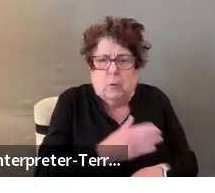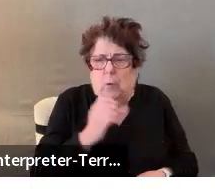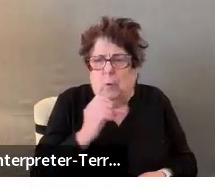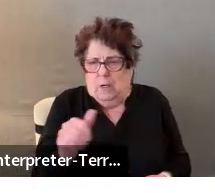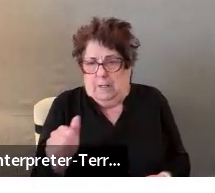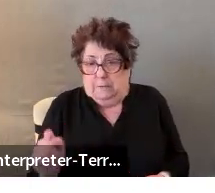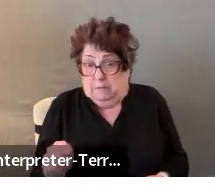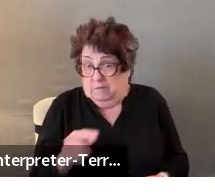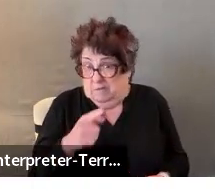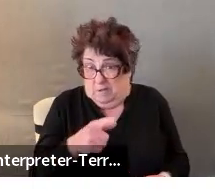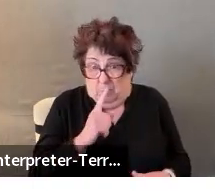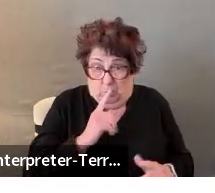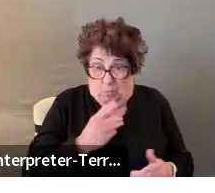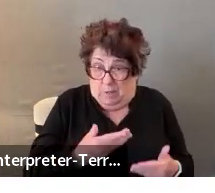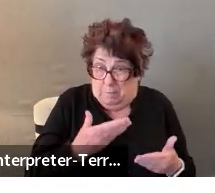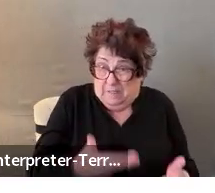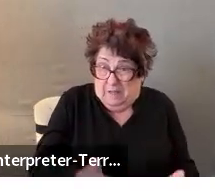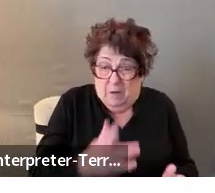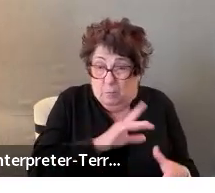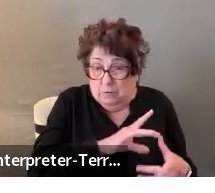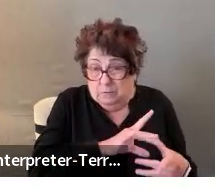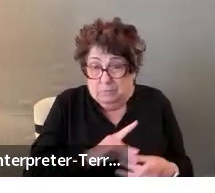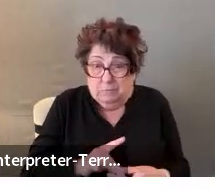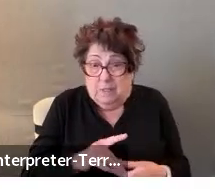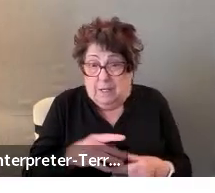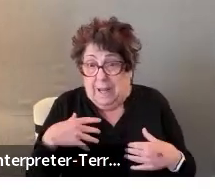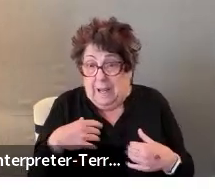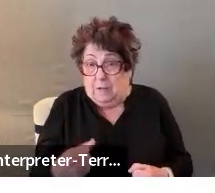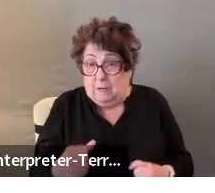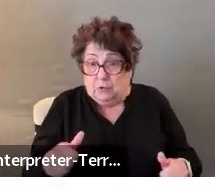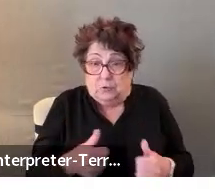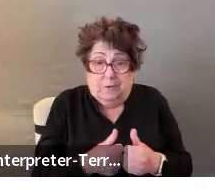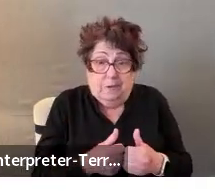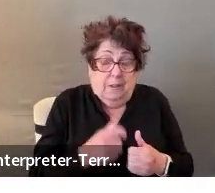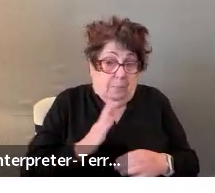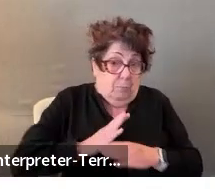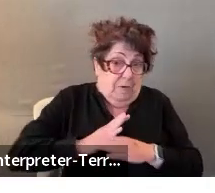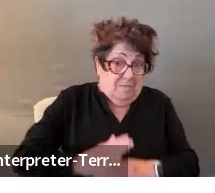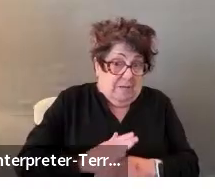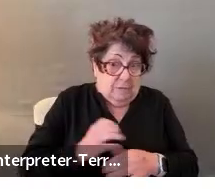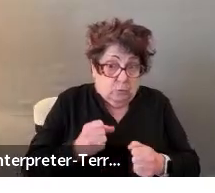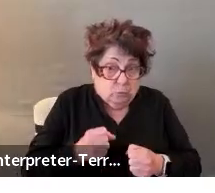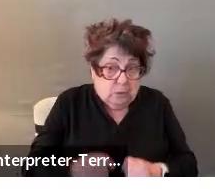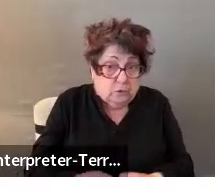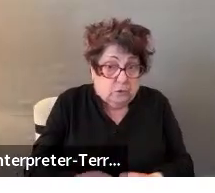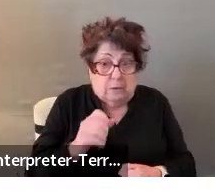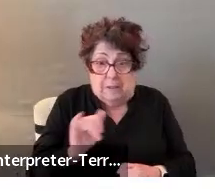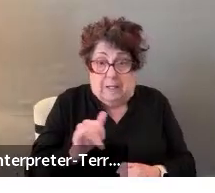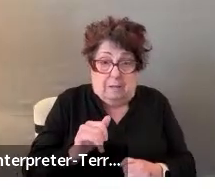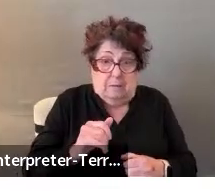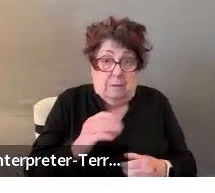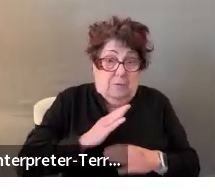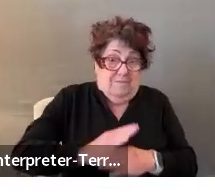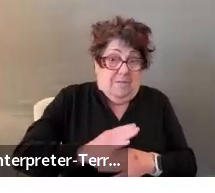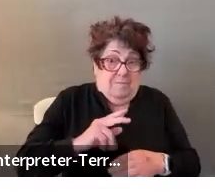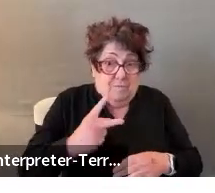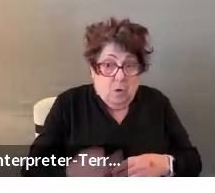challenges? Is it a preventative strategy such as fall prevention? Or is it to address a vocational